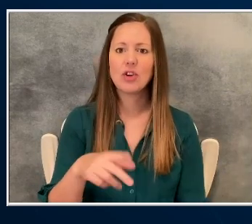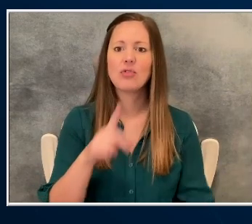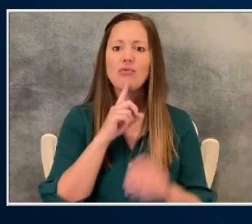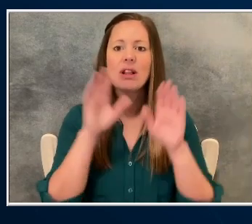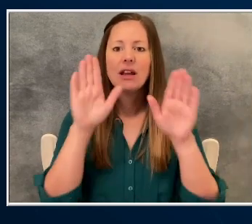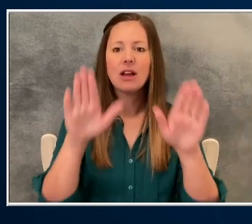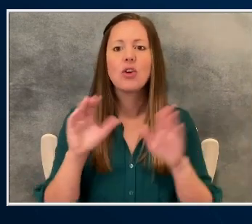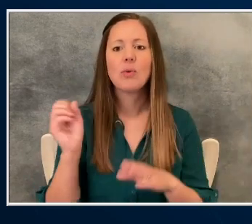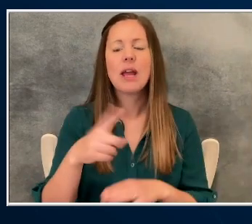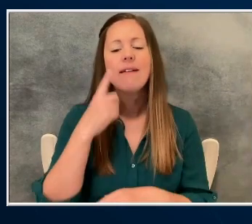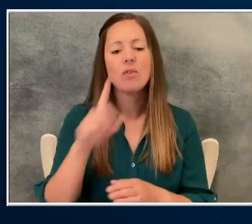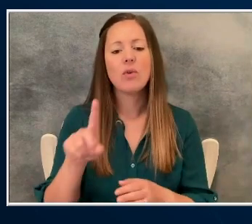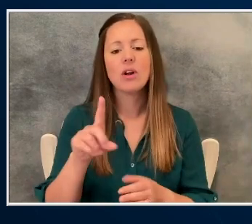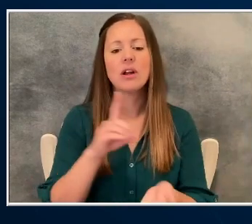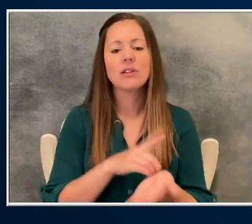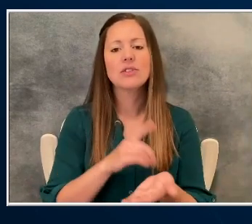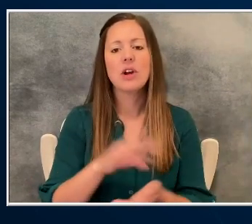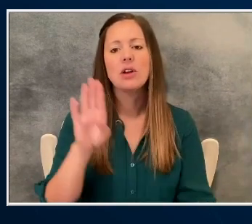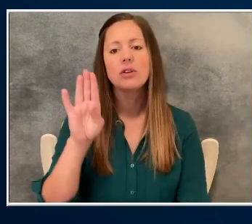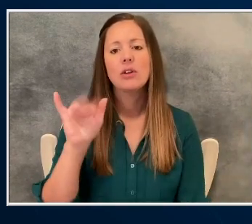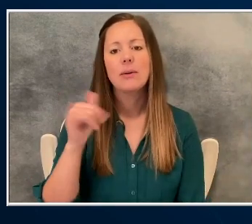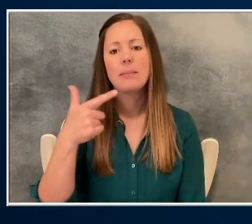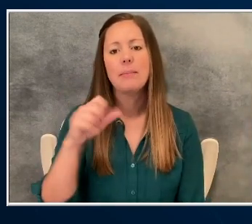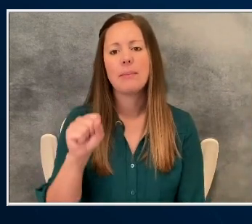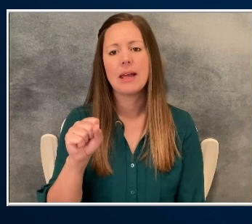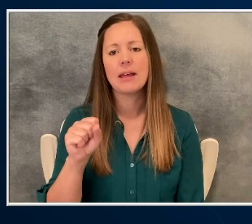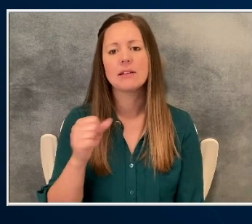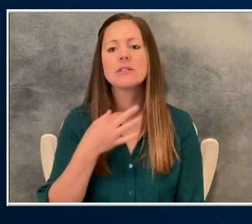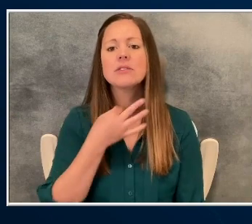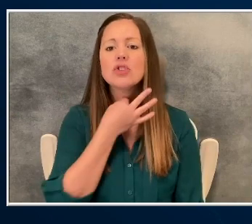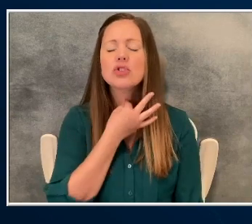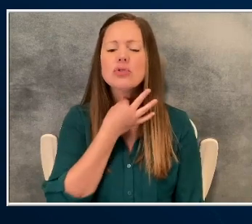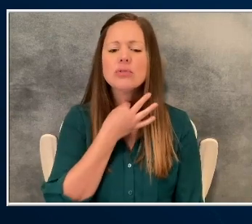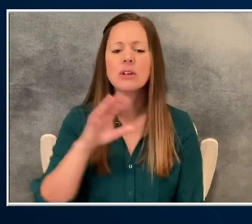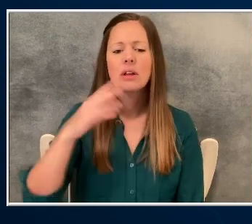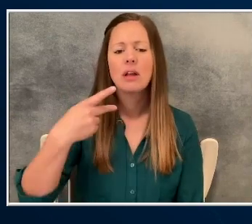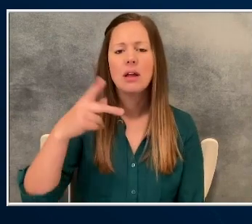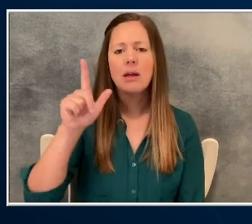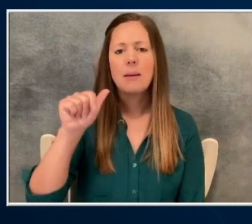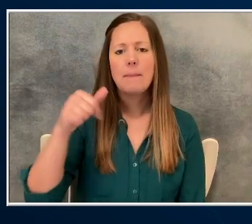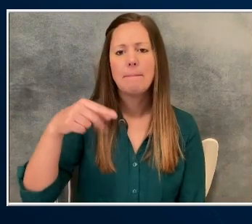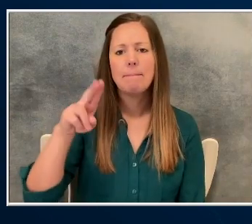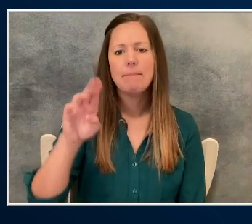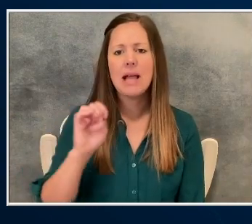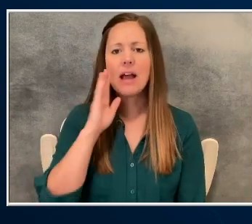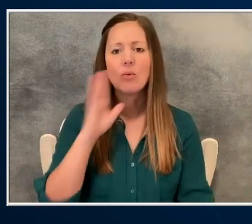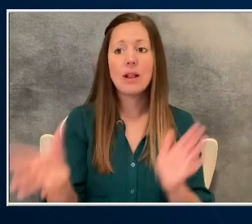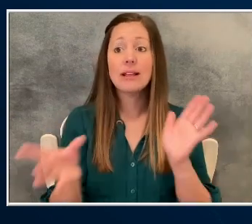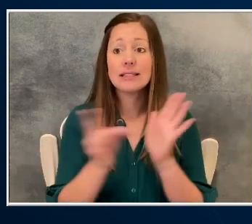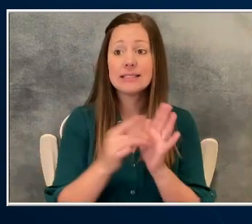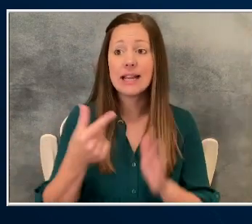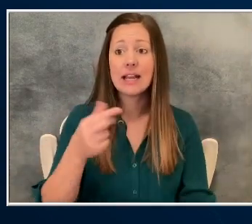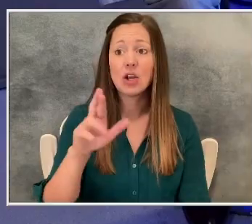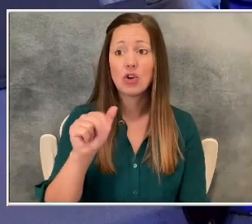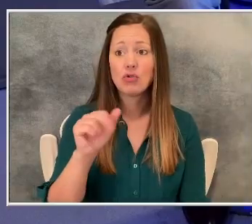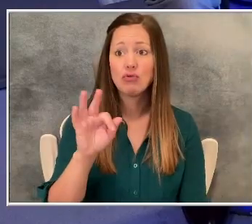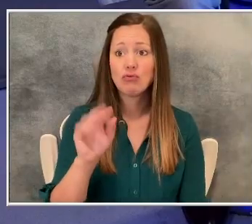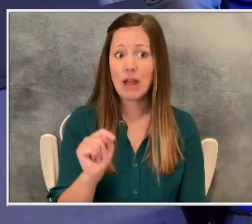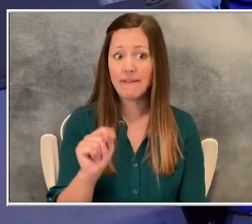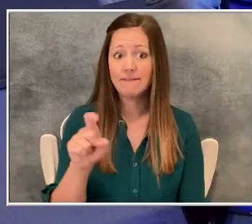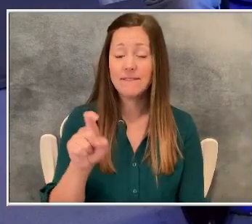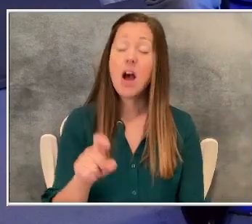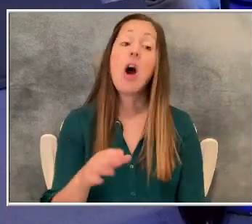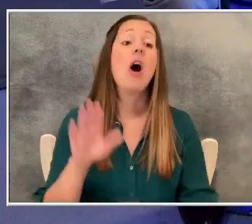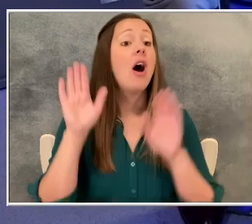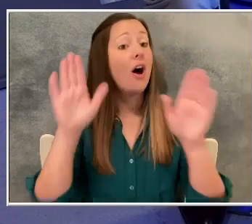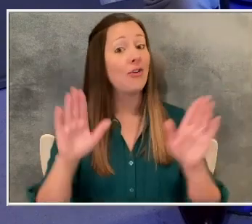Dr. Biggs. He wants to know, does plaque stick to the graft? Great question, because we can get plaque back anytime. Hey, there's my